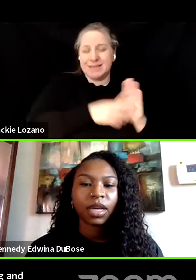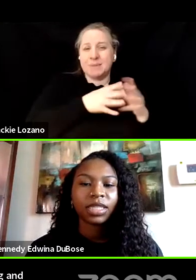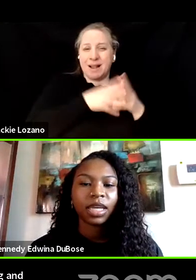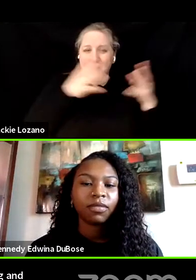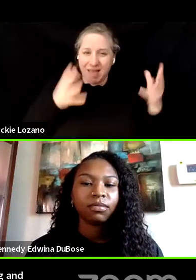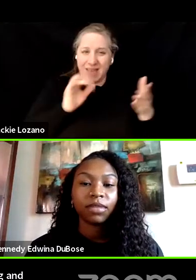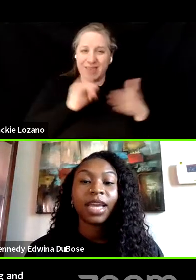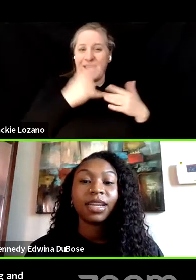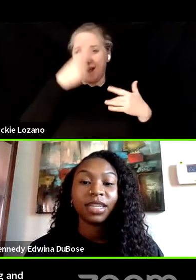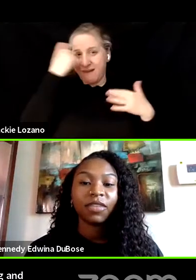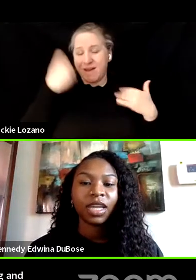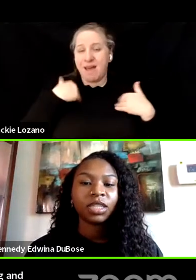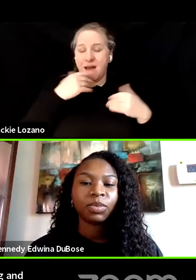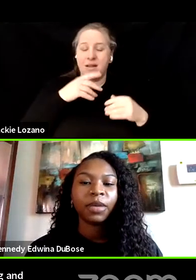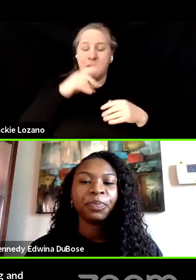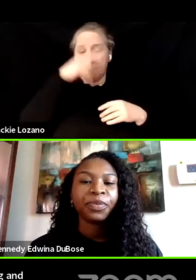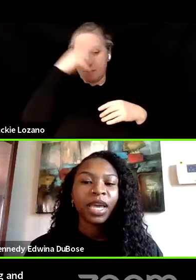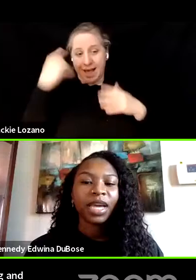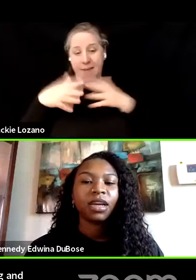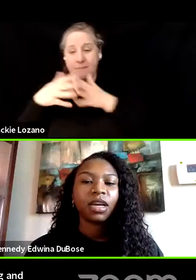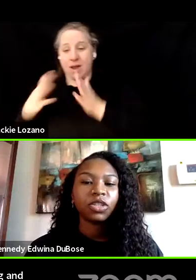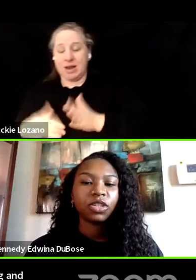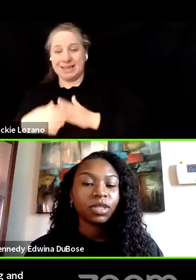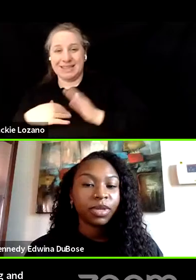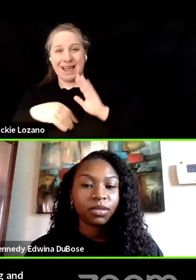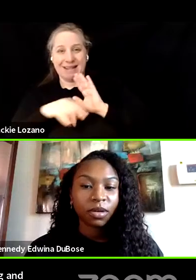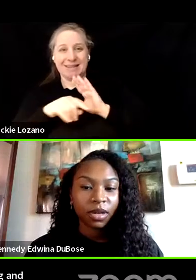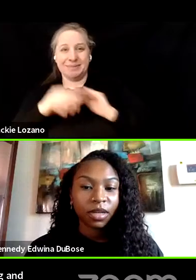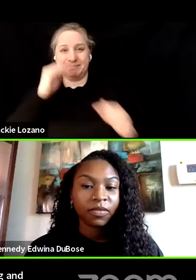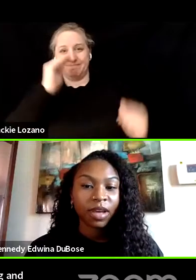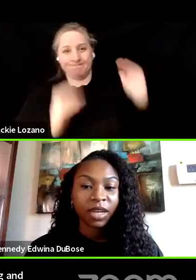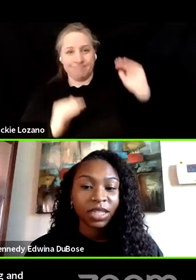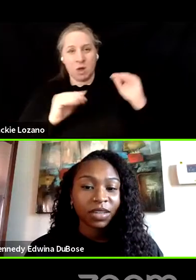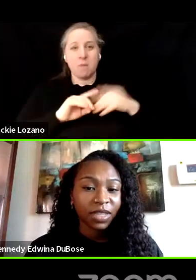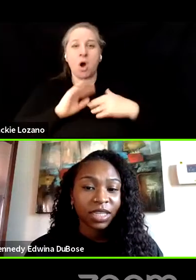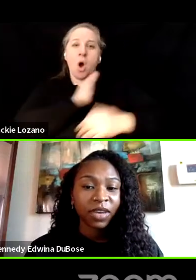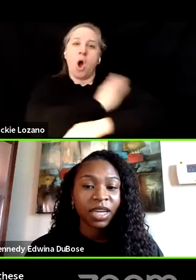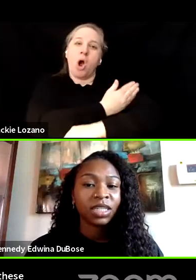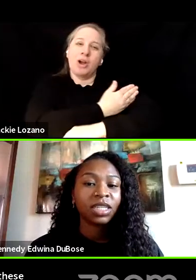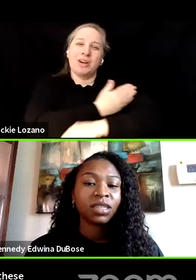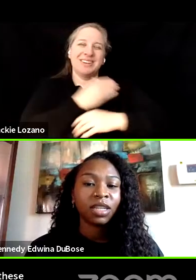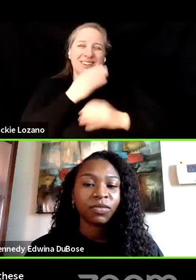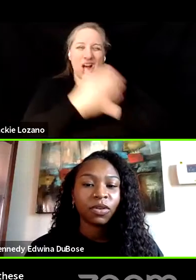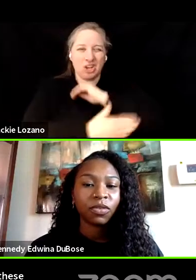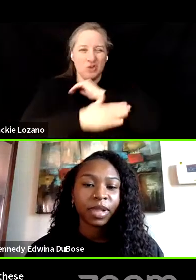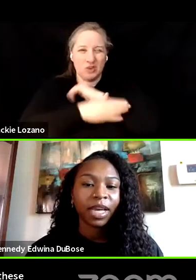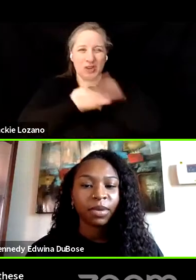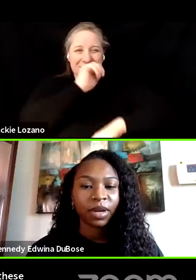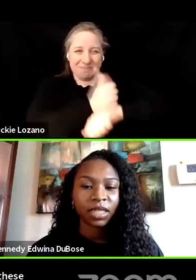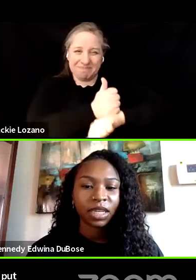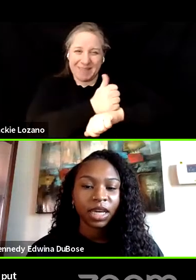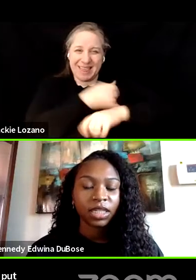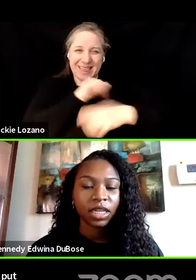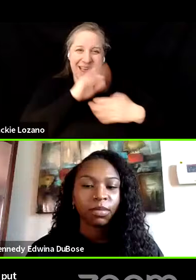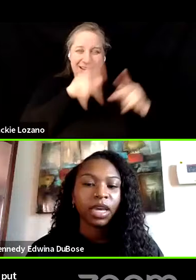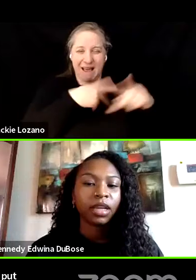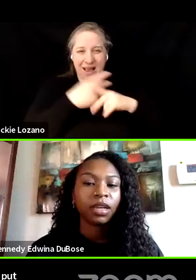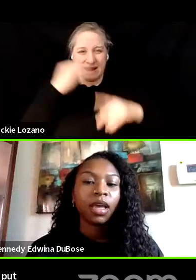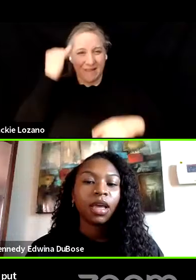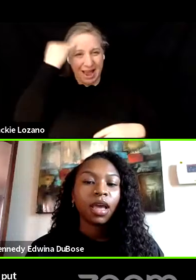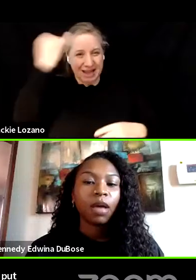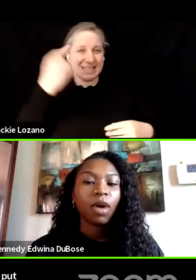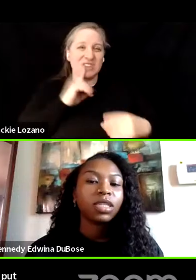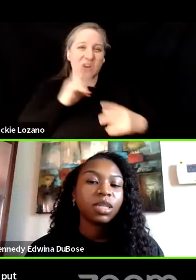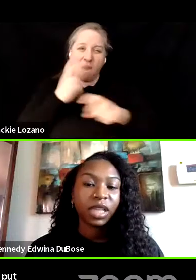Black Americans at a disadvantage. But as our country was built on a foundation of disadvantage, it is difficult for Black Americans to catch up.